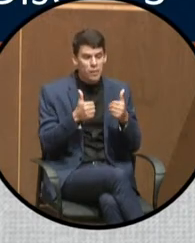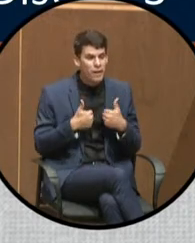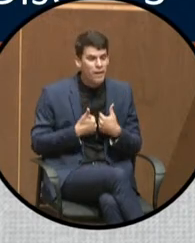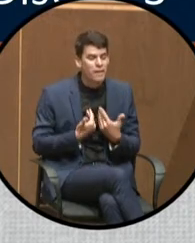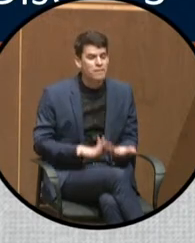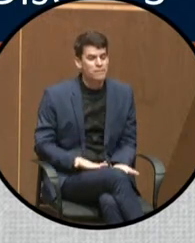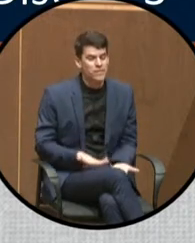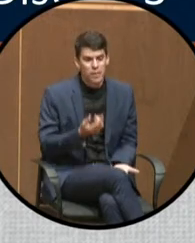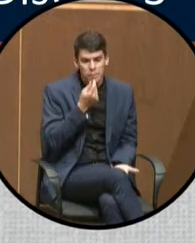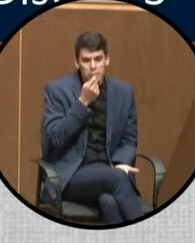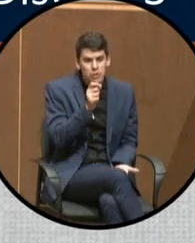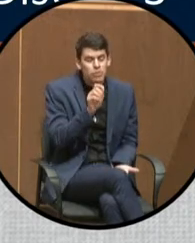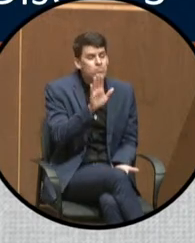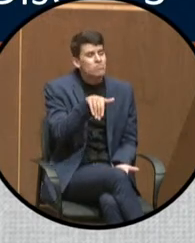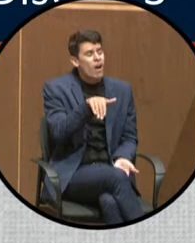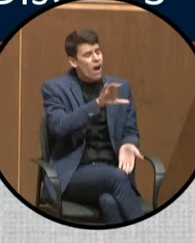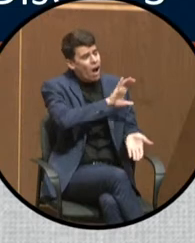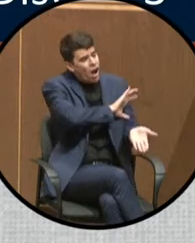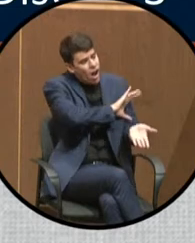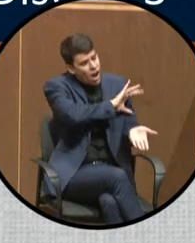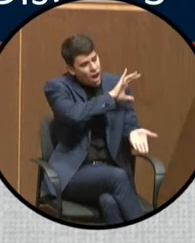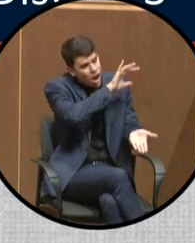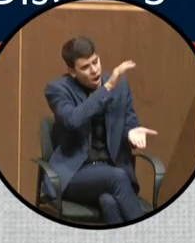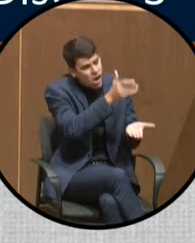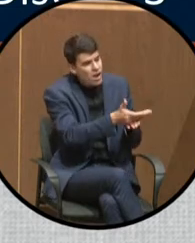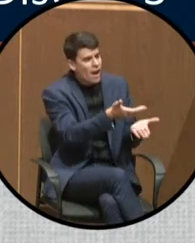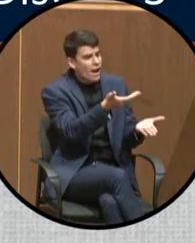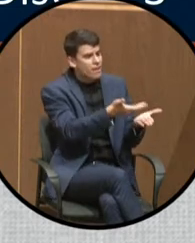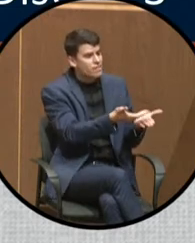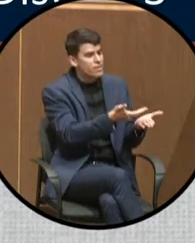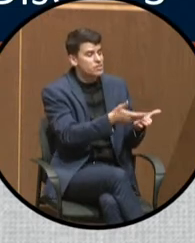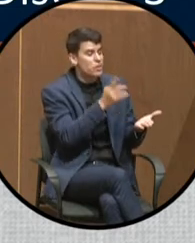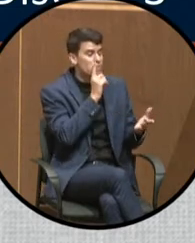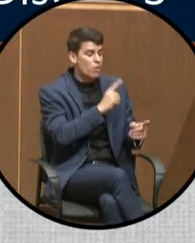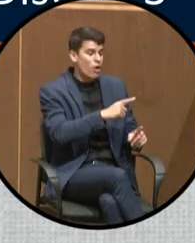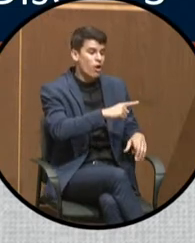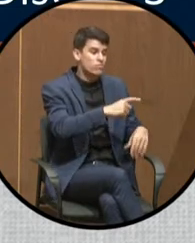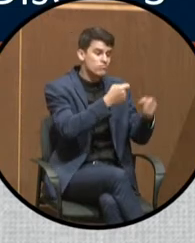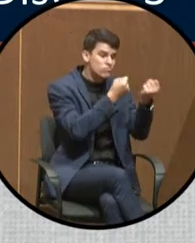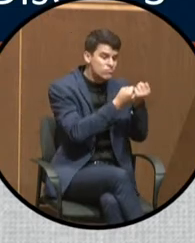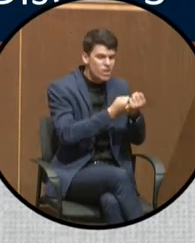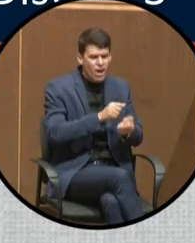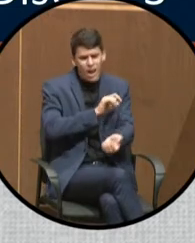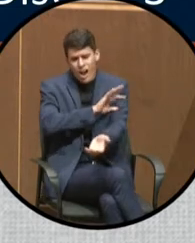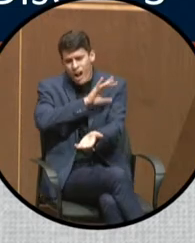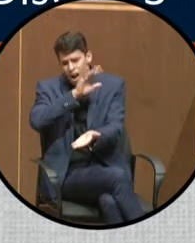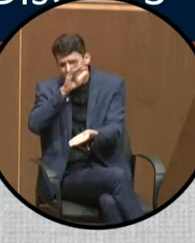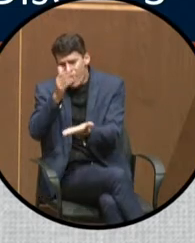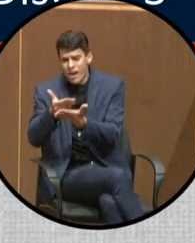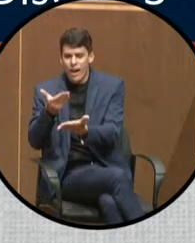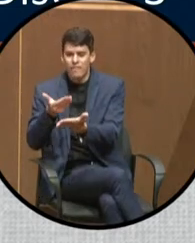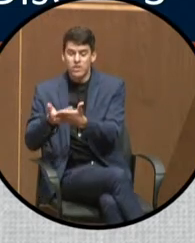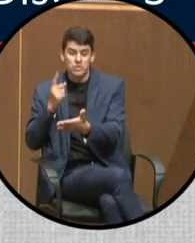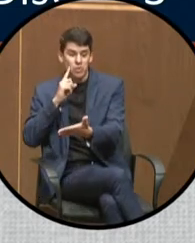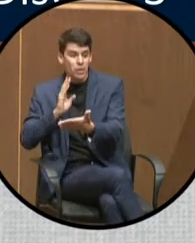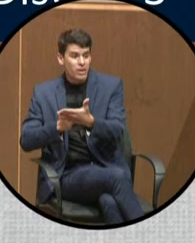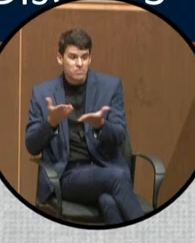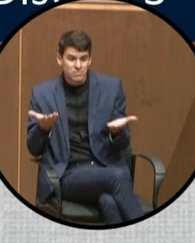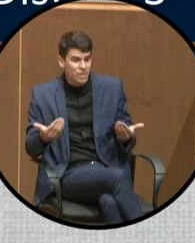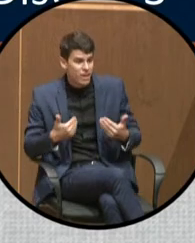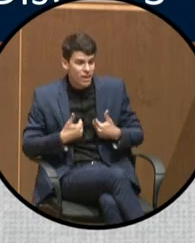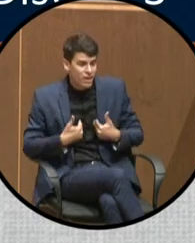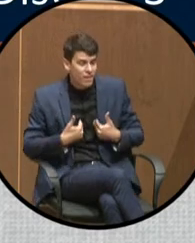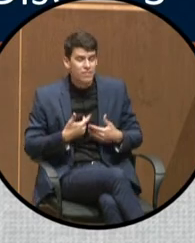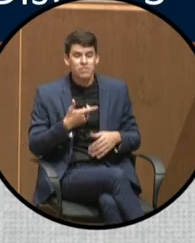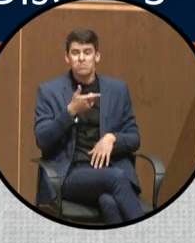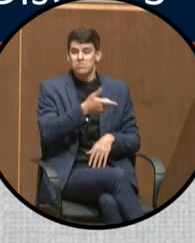a bounty of evidence on both sides of this issue. I too have great concern for our children under 12 who